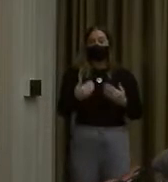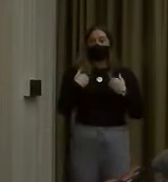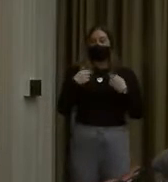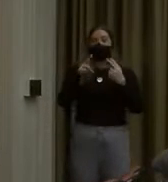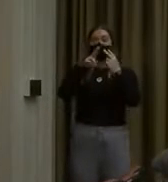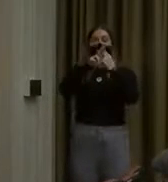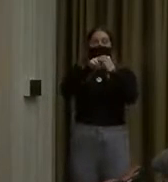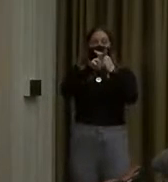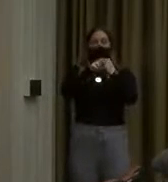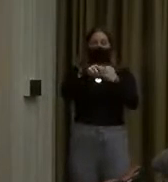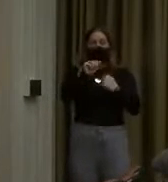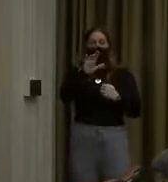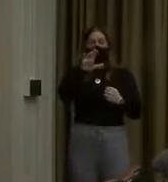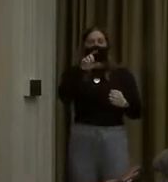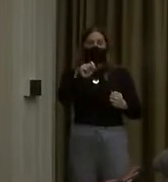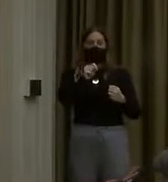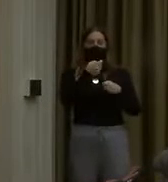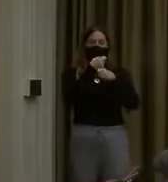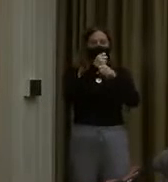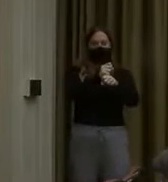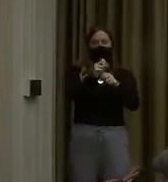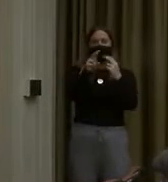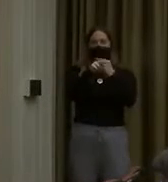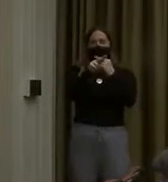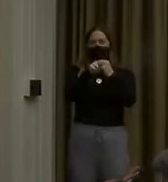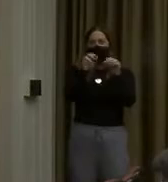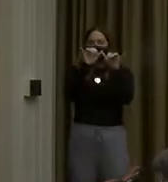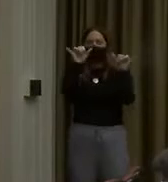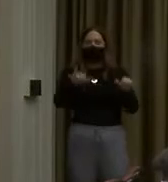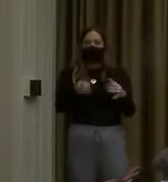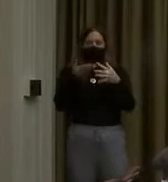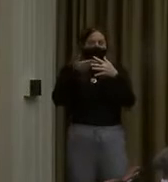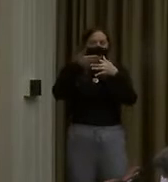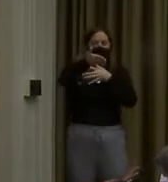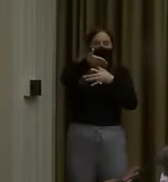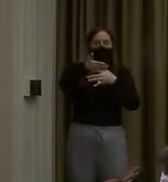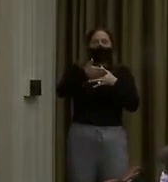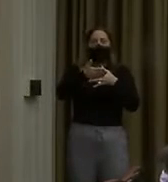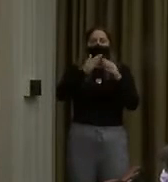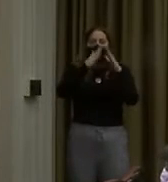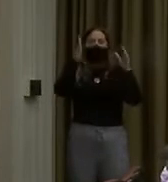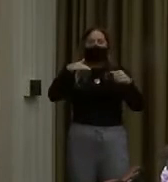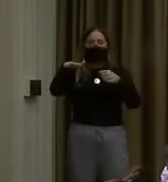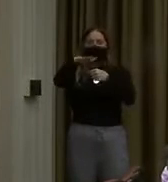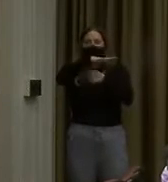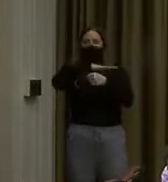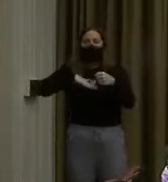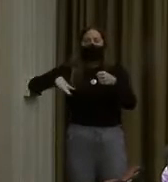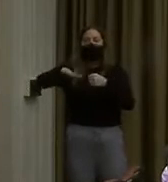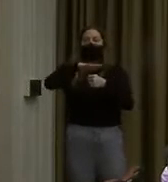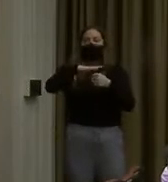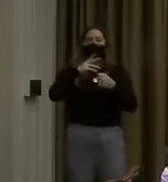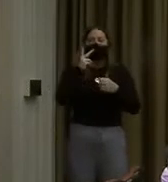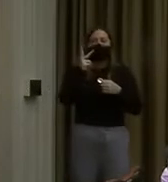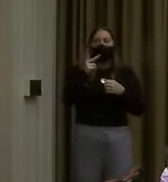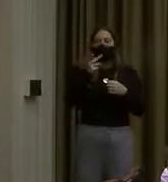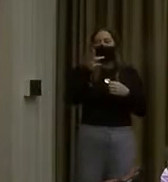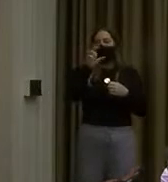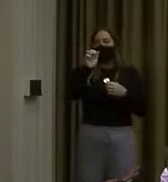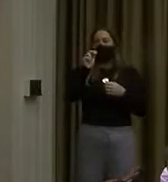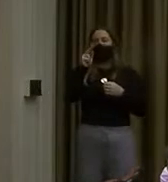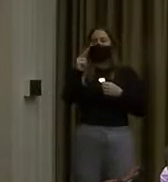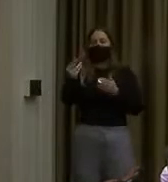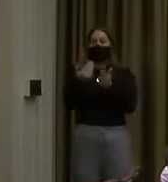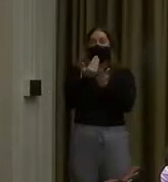Act that created the highway system, cutting right through their houses. We have the Housing Act that created the Urban Renewal Program that